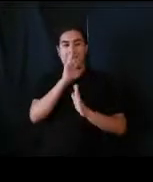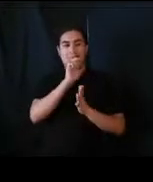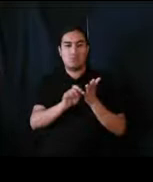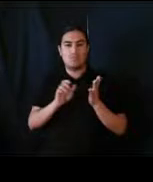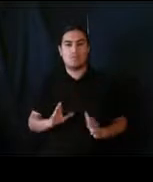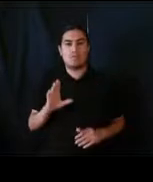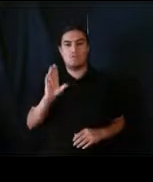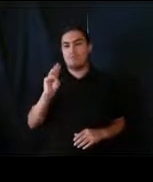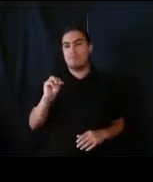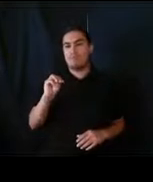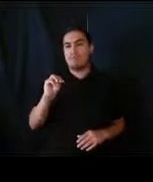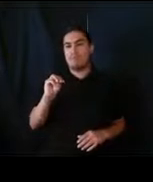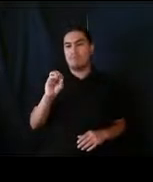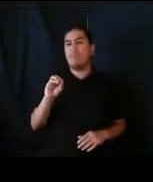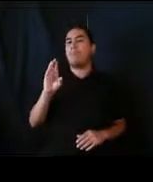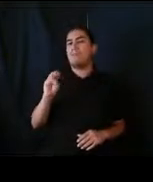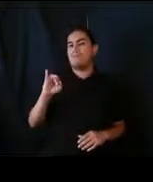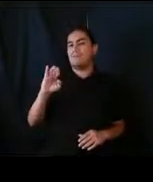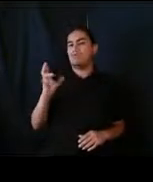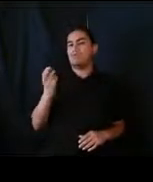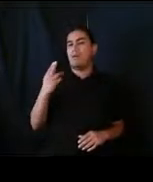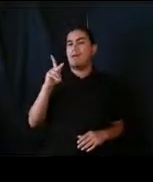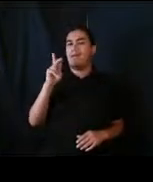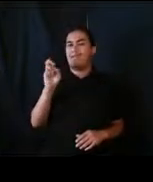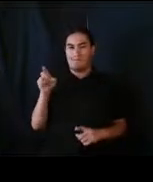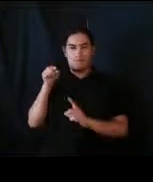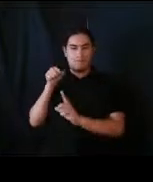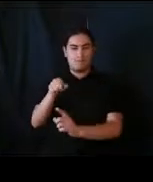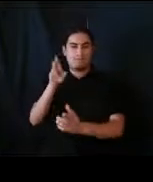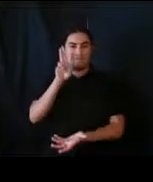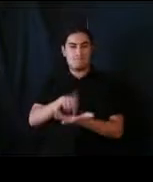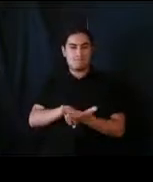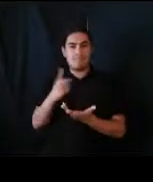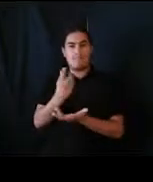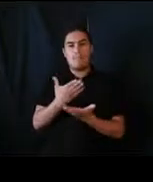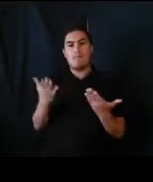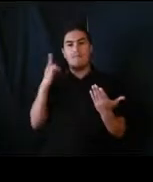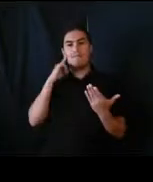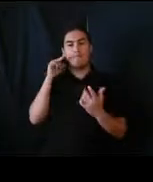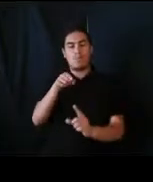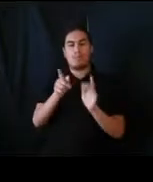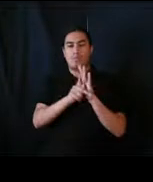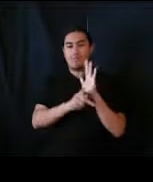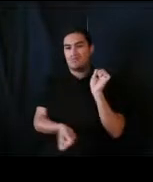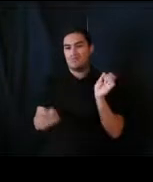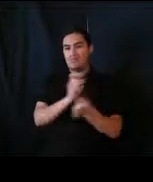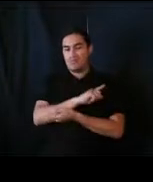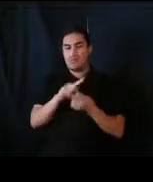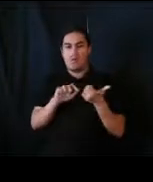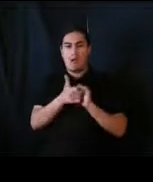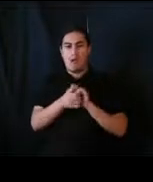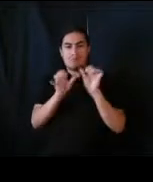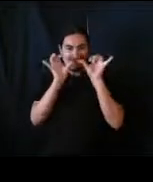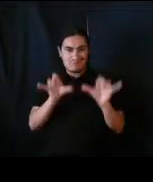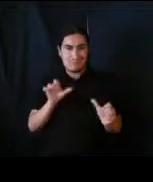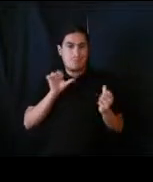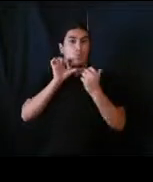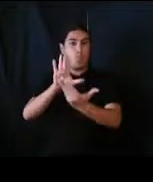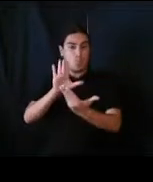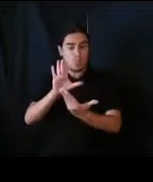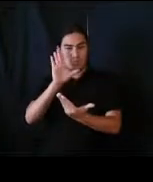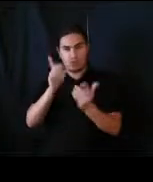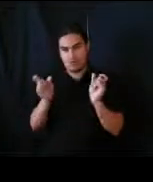he signed a major policy change for caltrans to implement the safe systems approach um